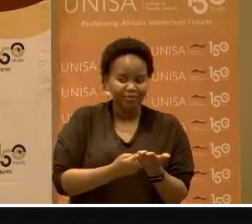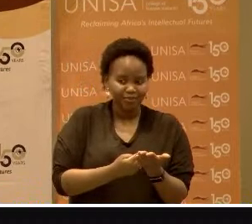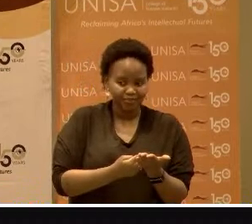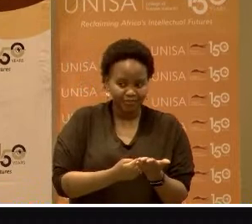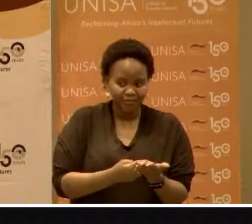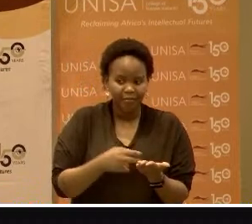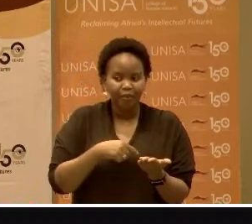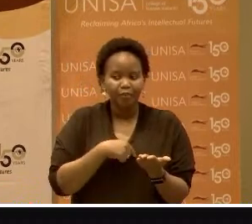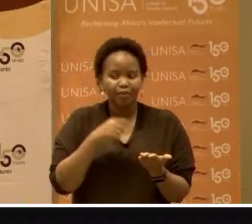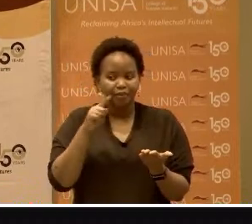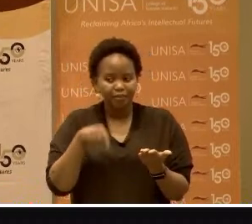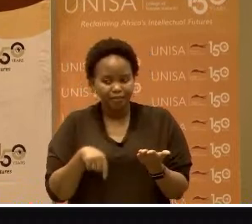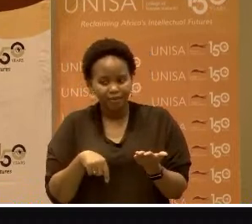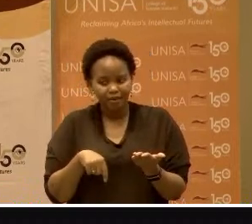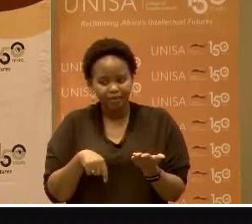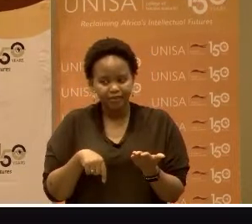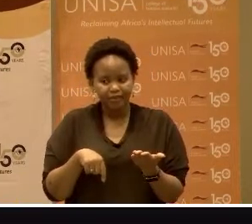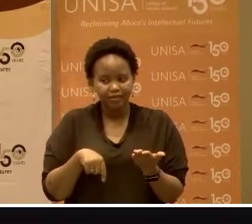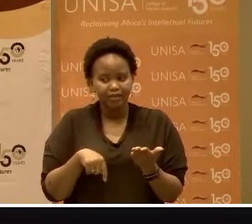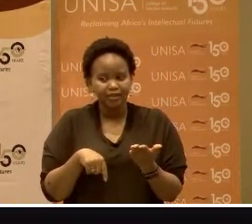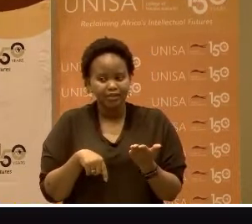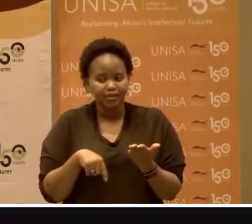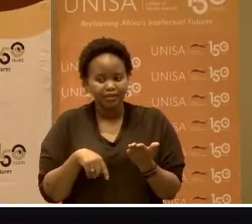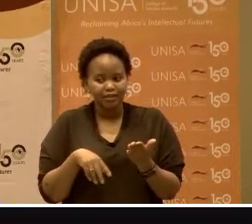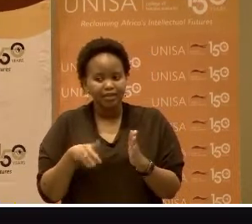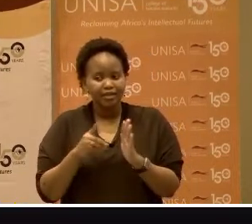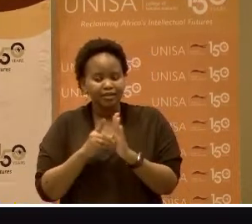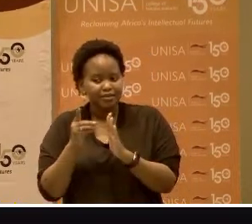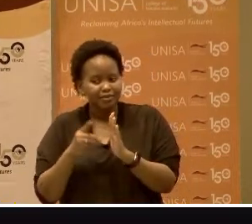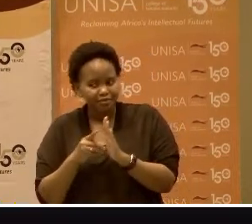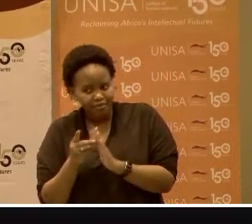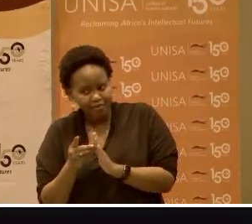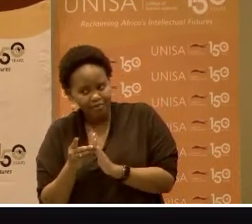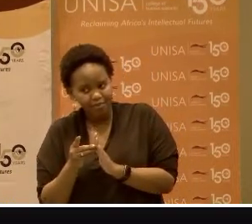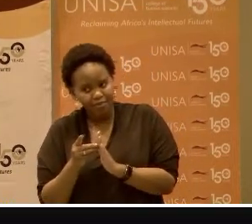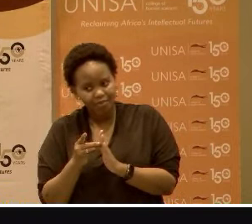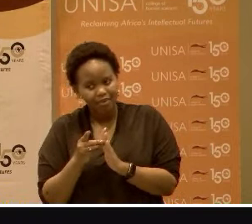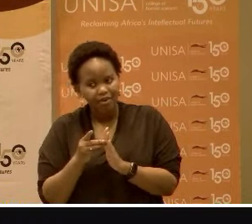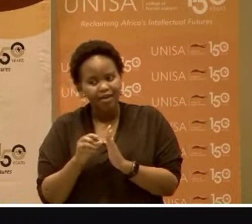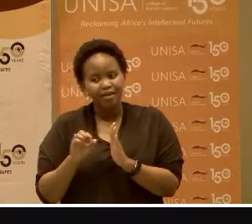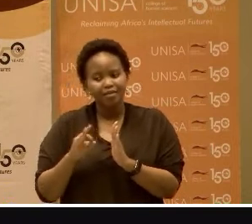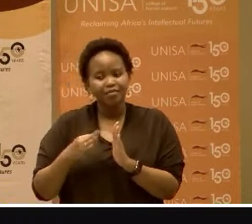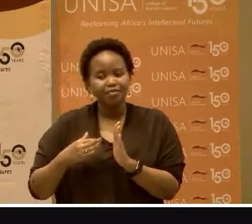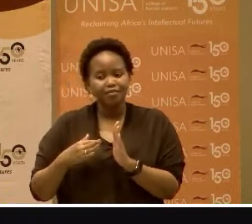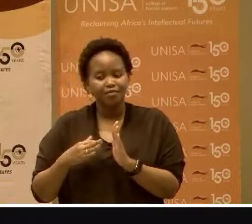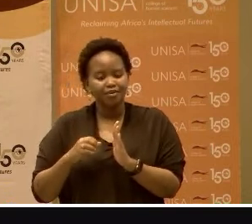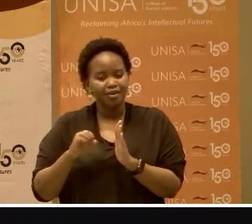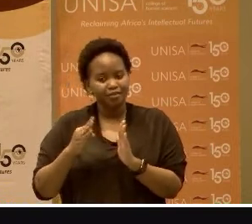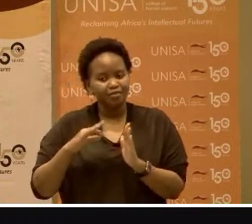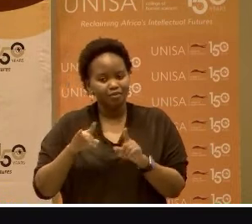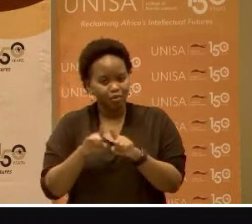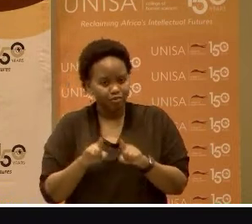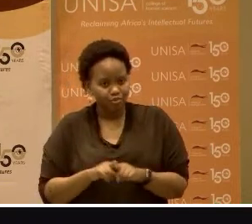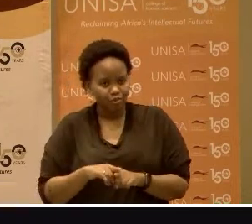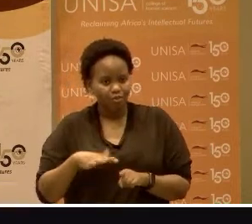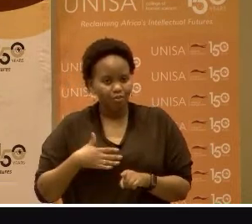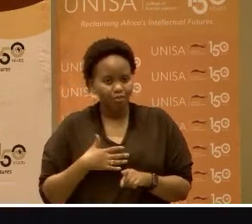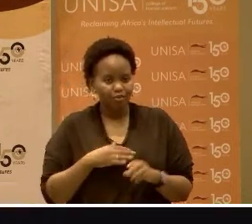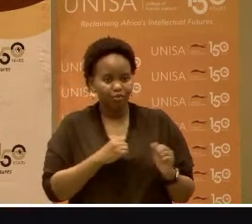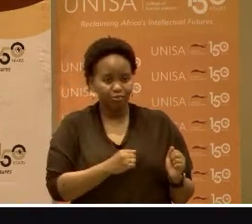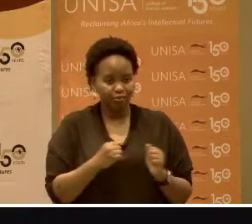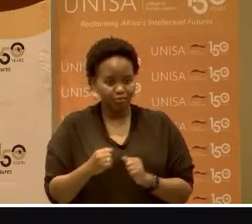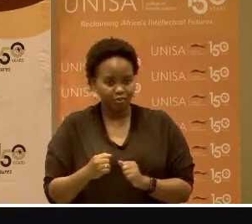17 Sustainable Development Goals have direct linkages to the human rights commitments outlined in the UN